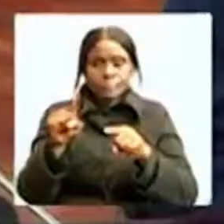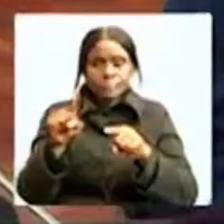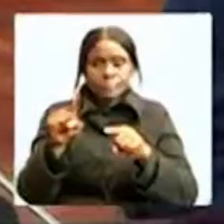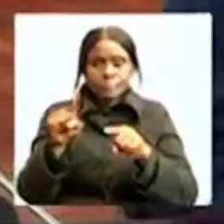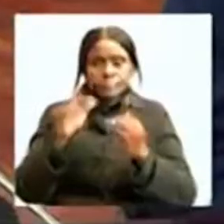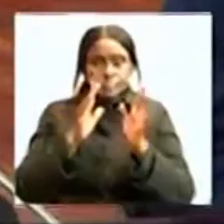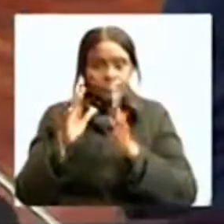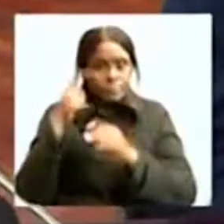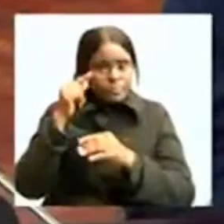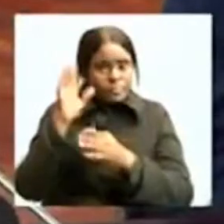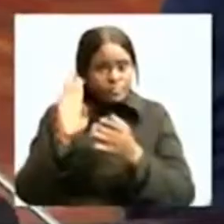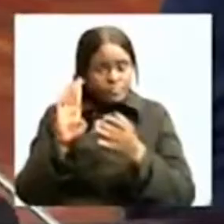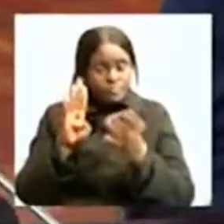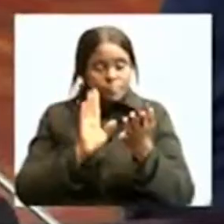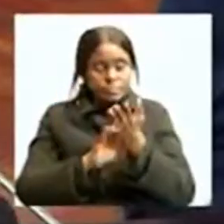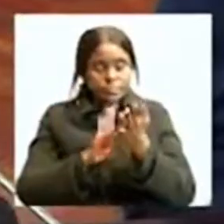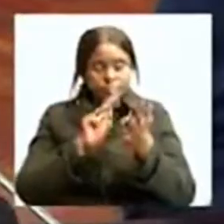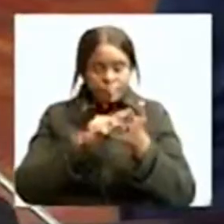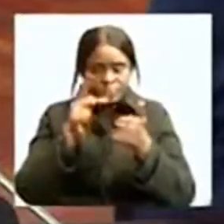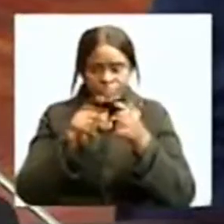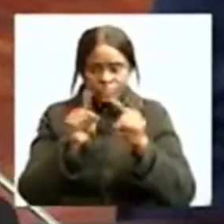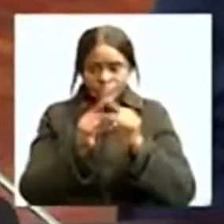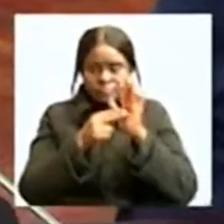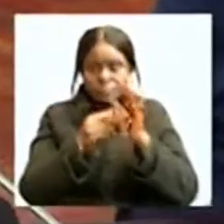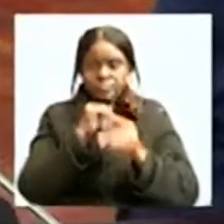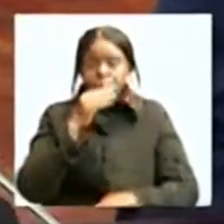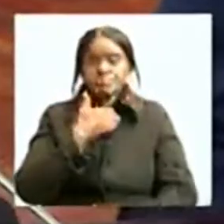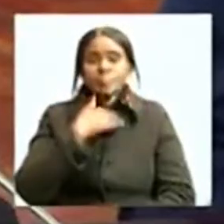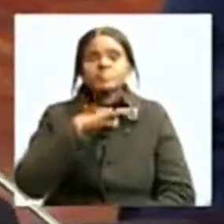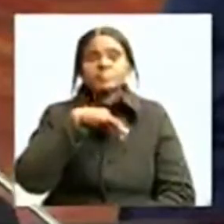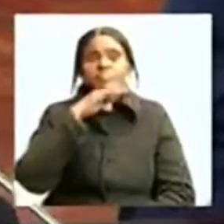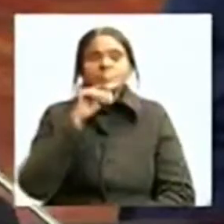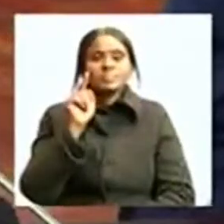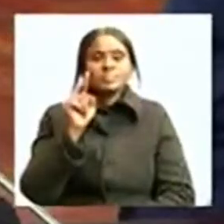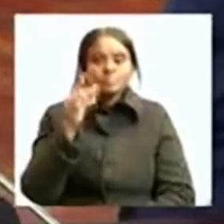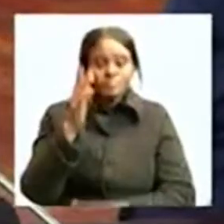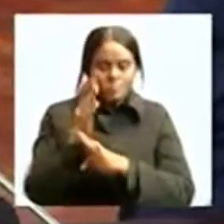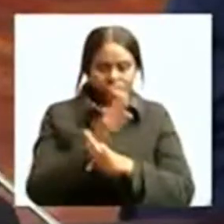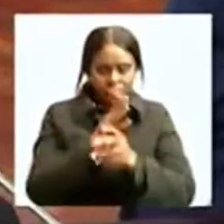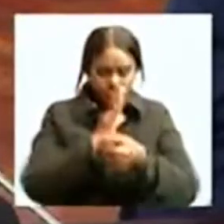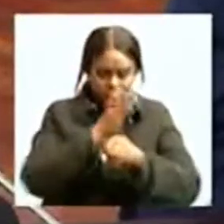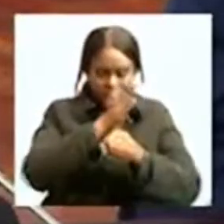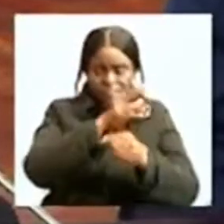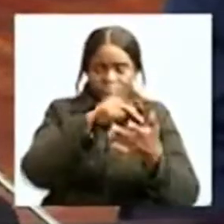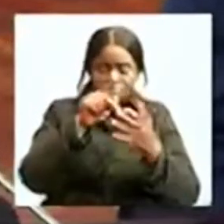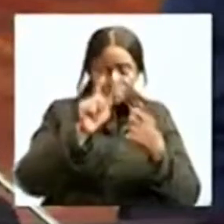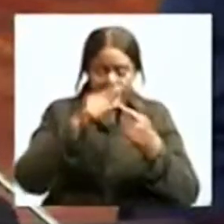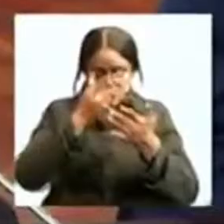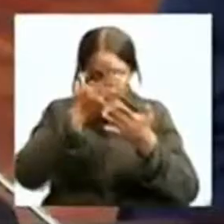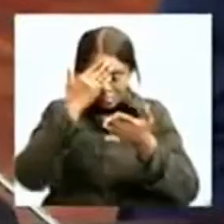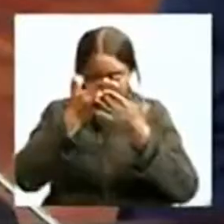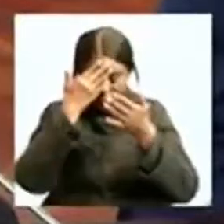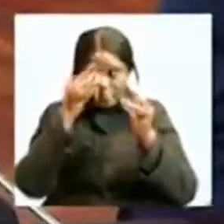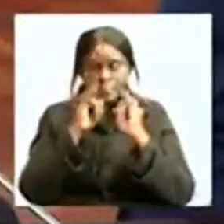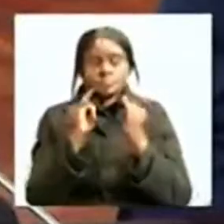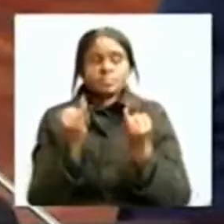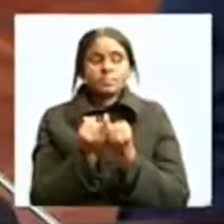of the bursary program, indicating insufficient oversight before and after payments to lending